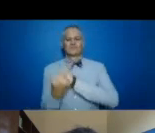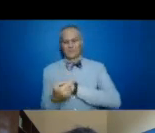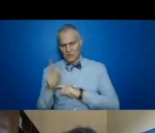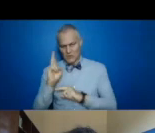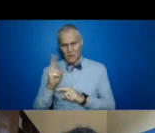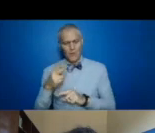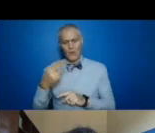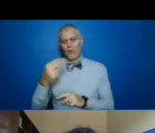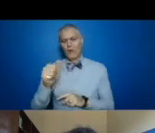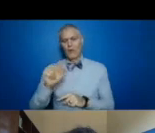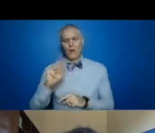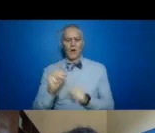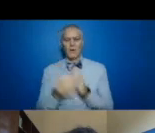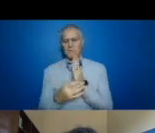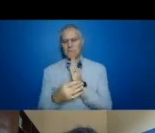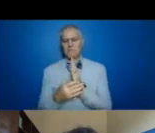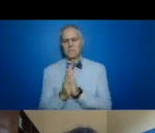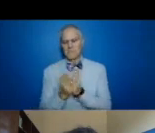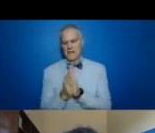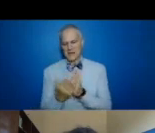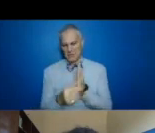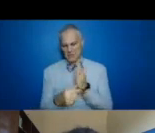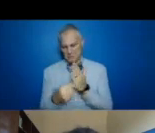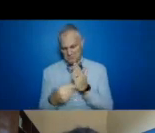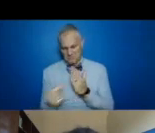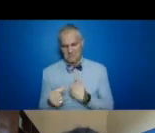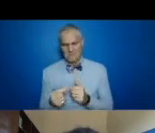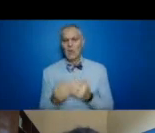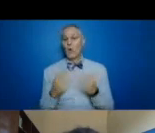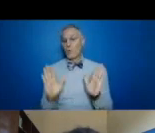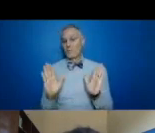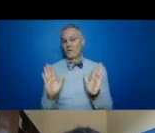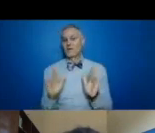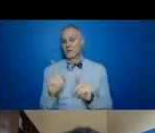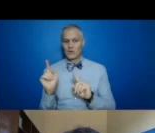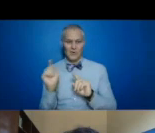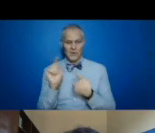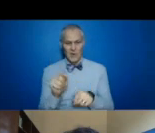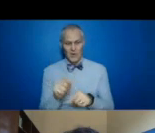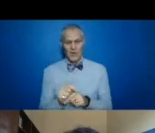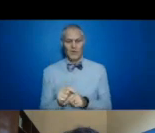manual is actually now open access, and so if you just go to